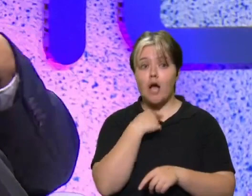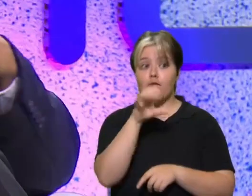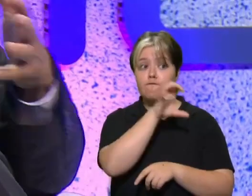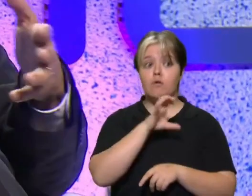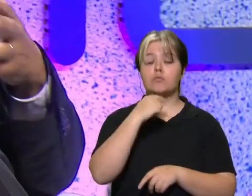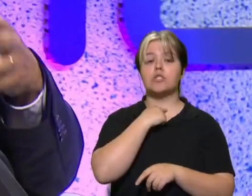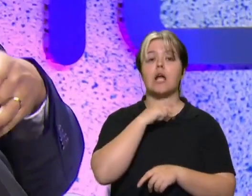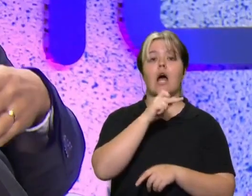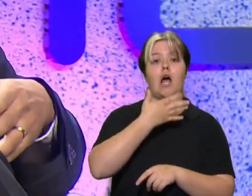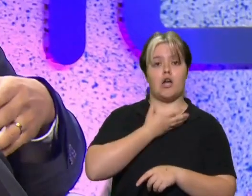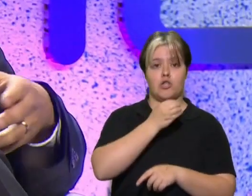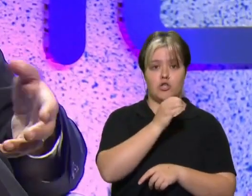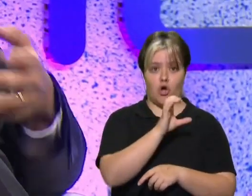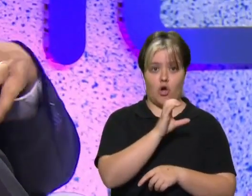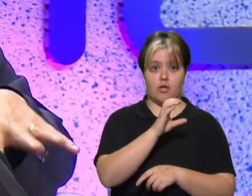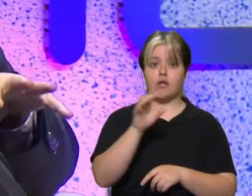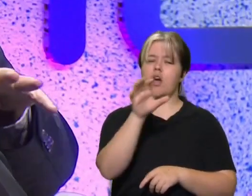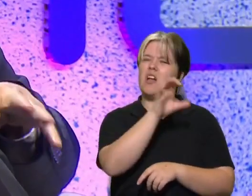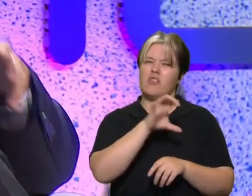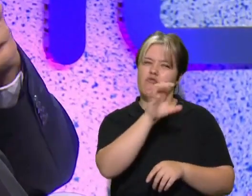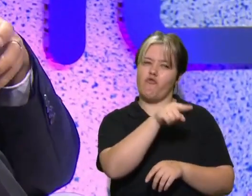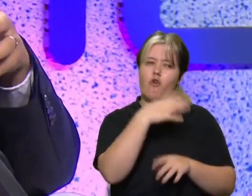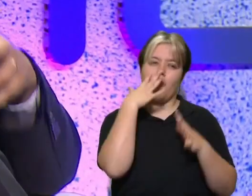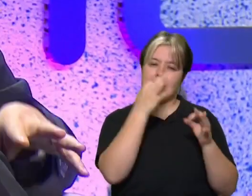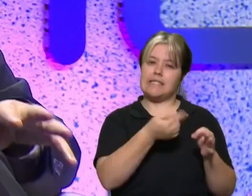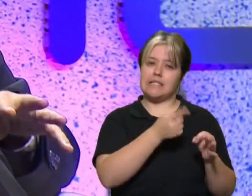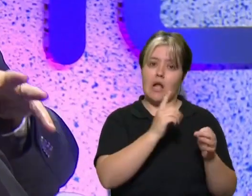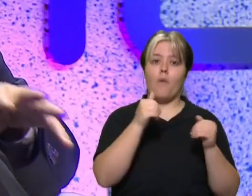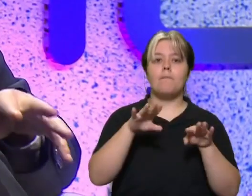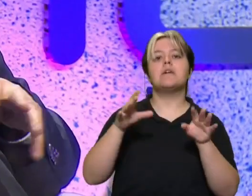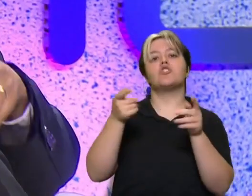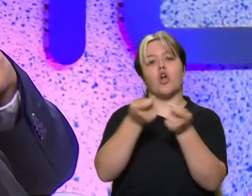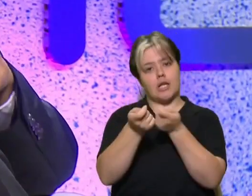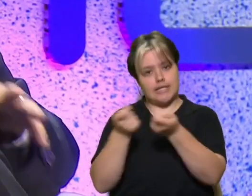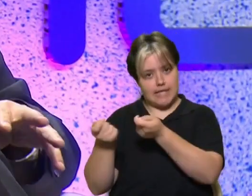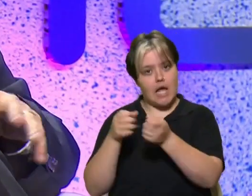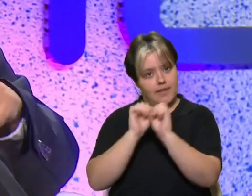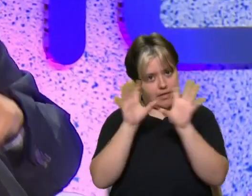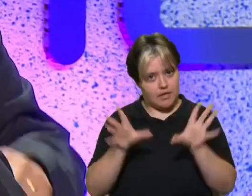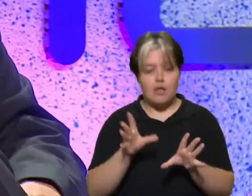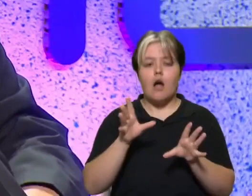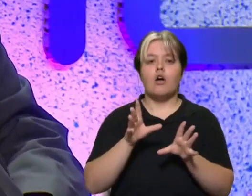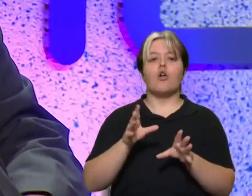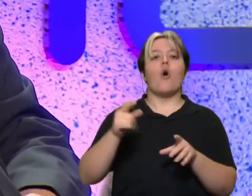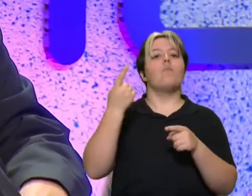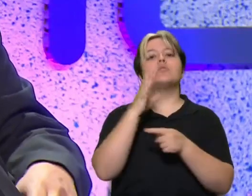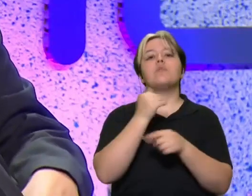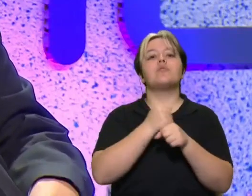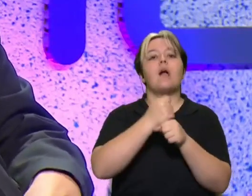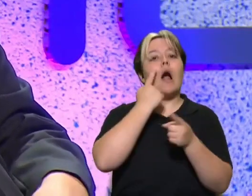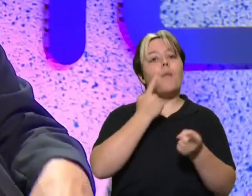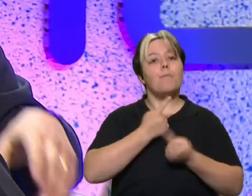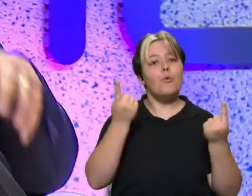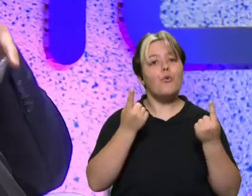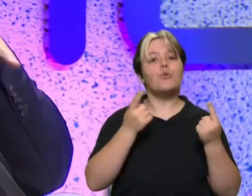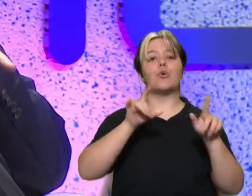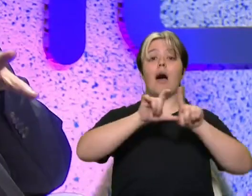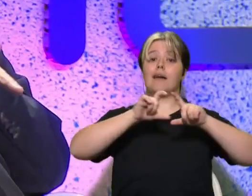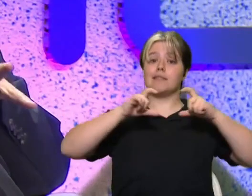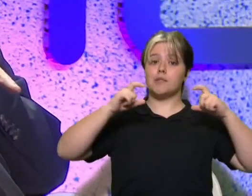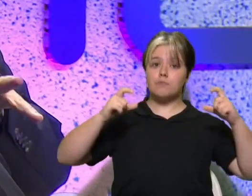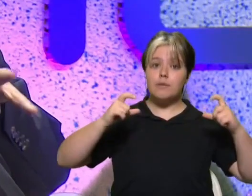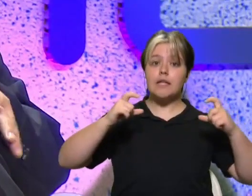digitalize, not in this ad hoc form, but more organized, and the country, public